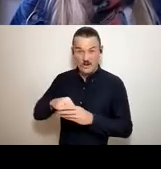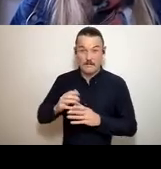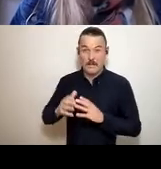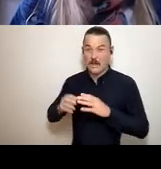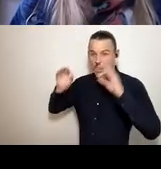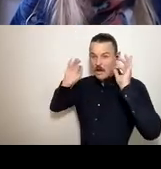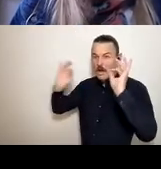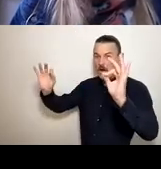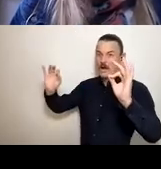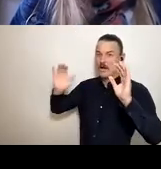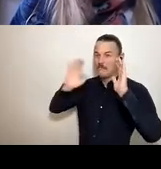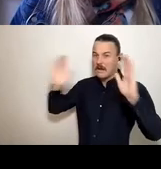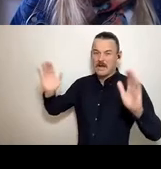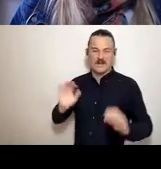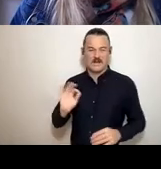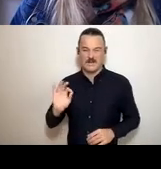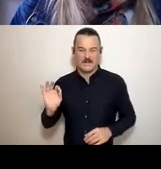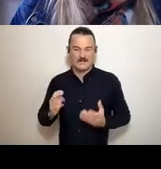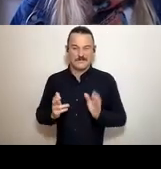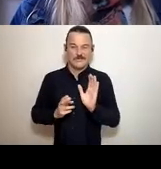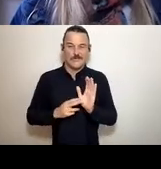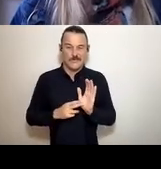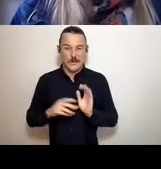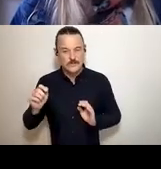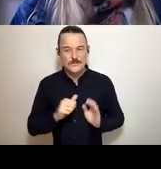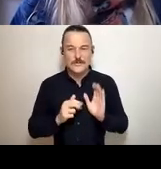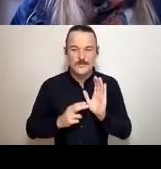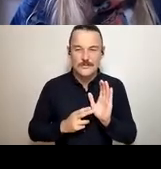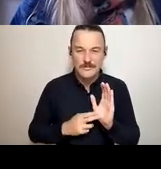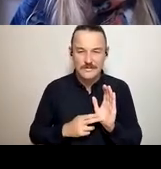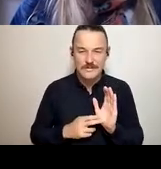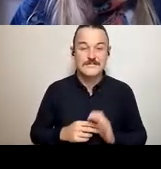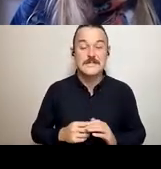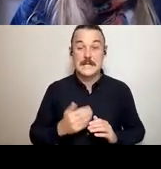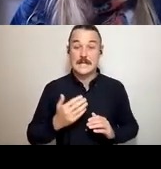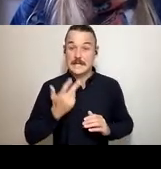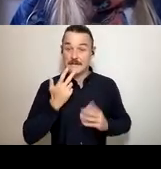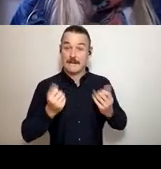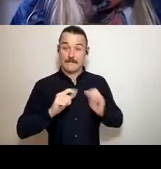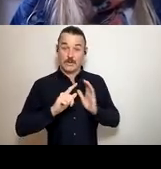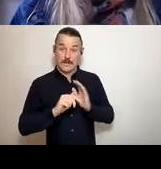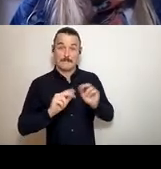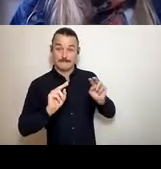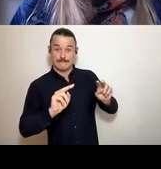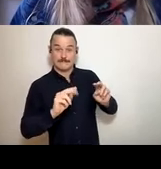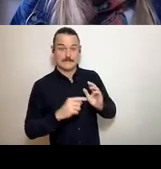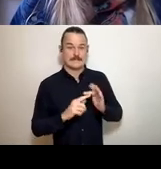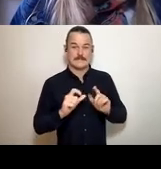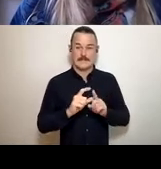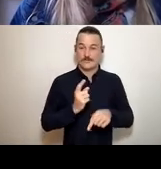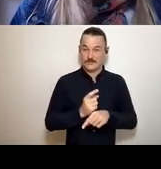So, if you get some time, I'd encourage you to have a look at that TED talk. if you want to see some of the advocacy